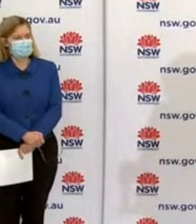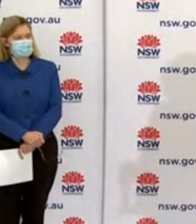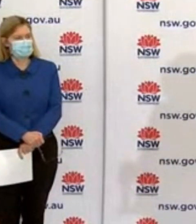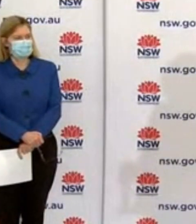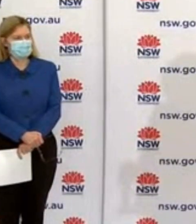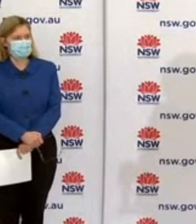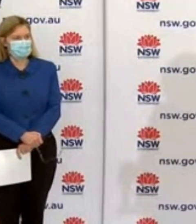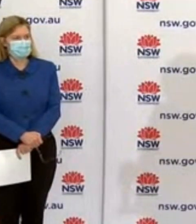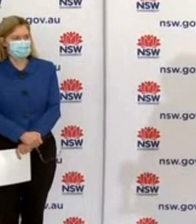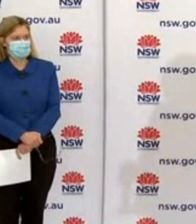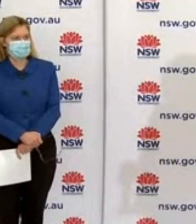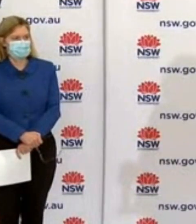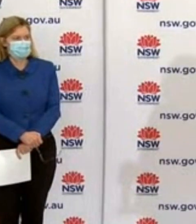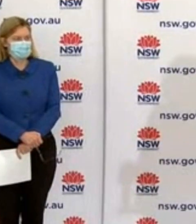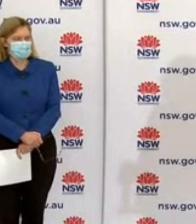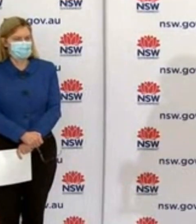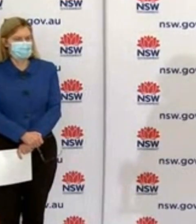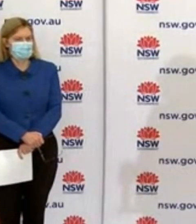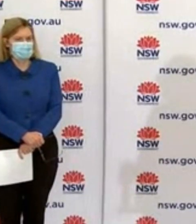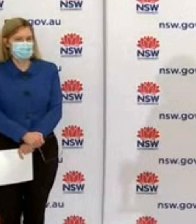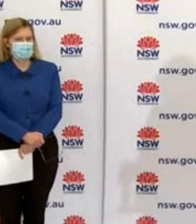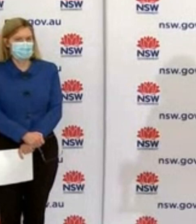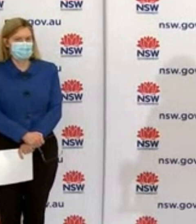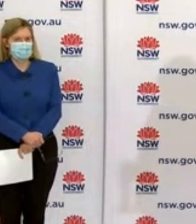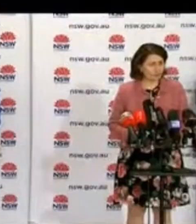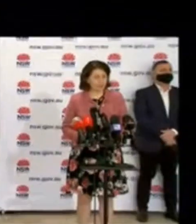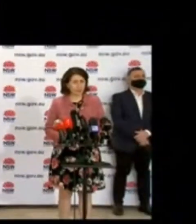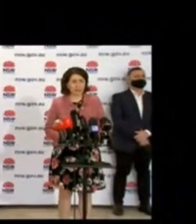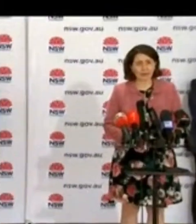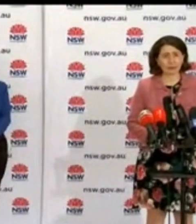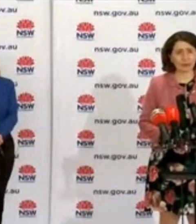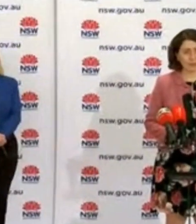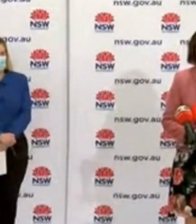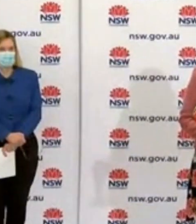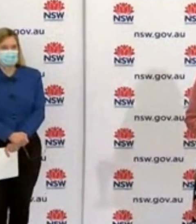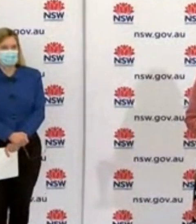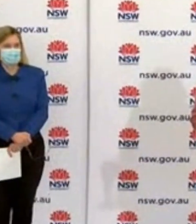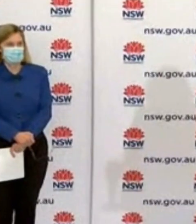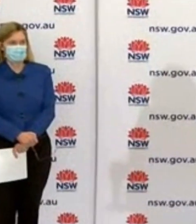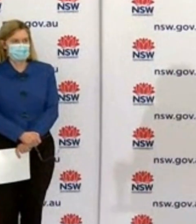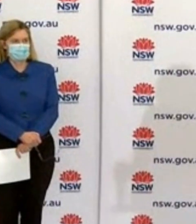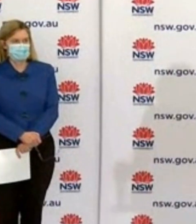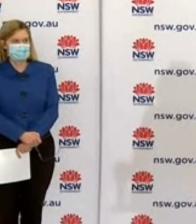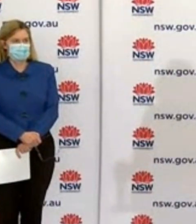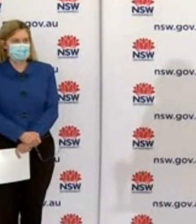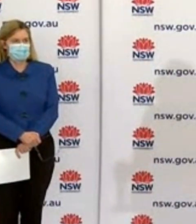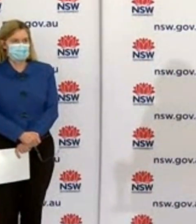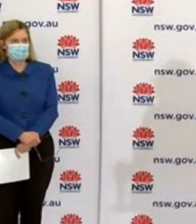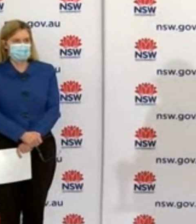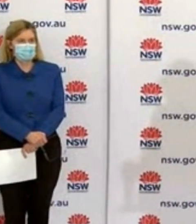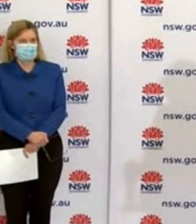7,000 tests to 8 p.m. last night, which is always a pleasing result, and we're so grateful people are coming forward to do the right thing. We